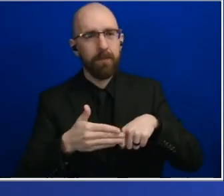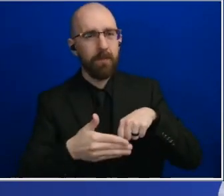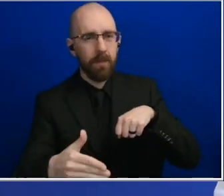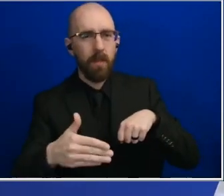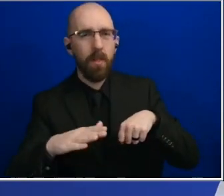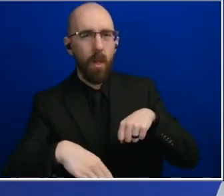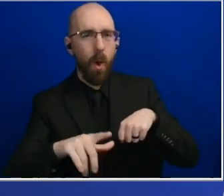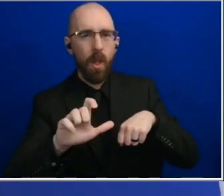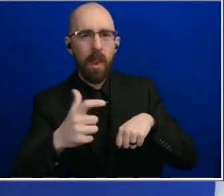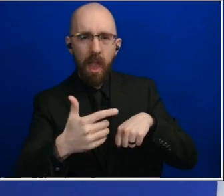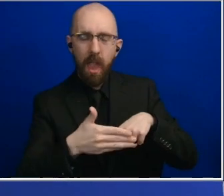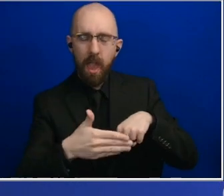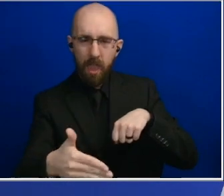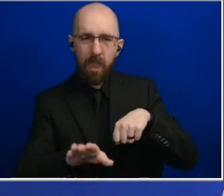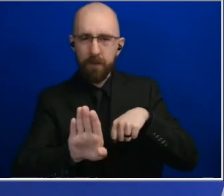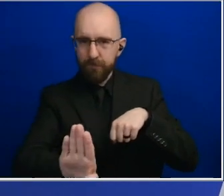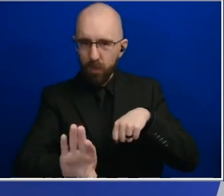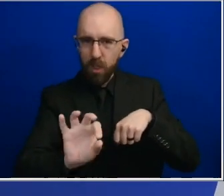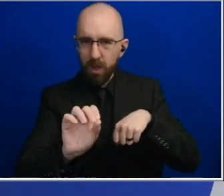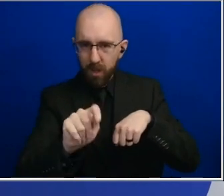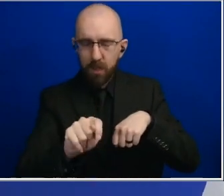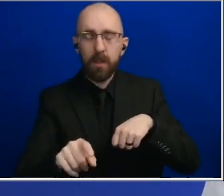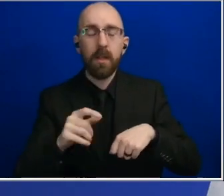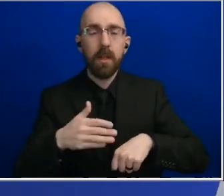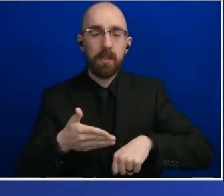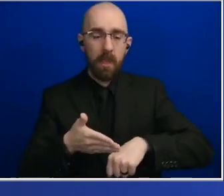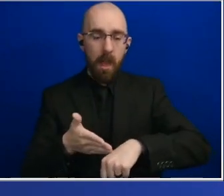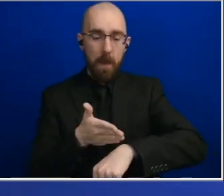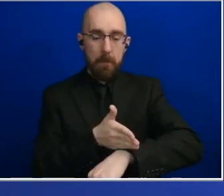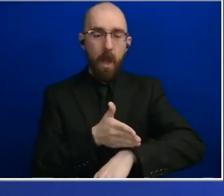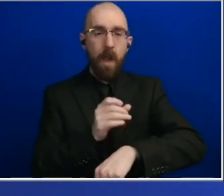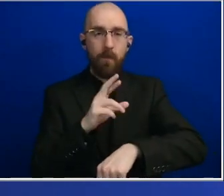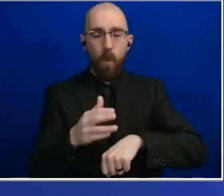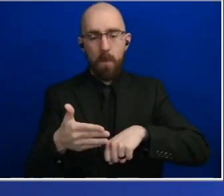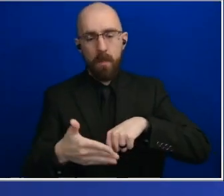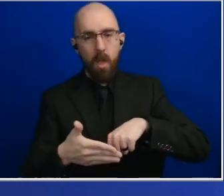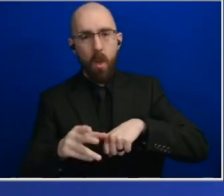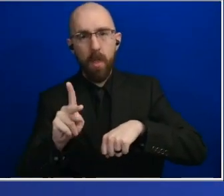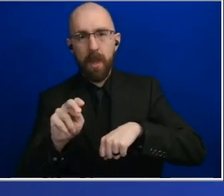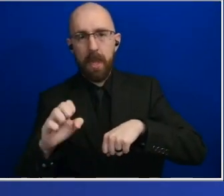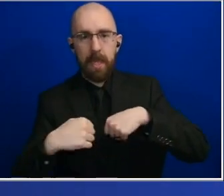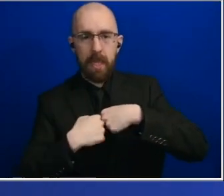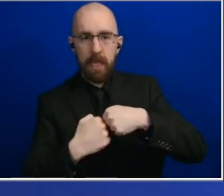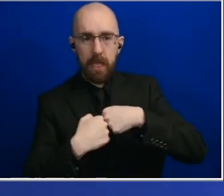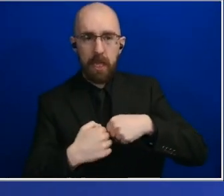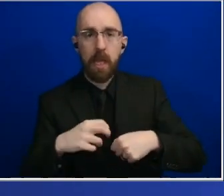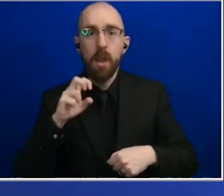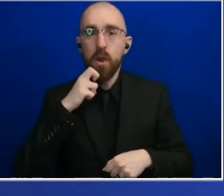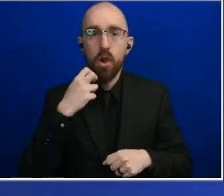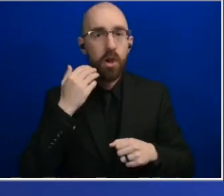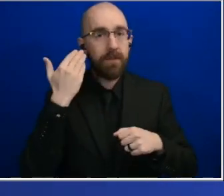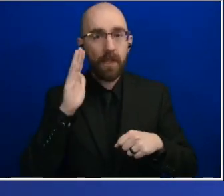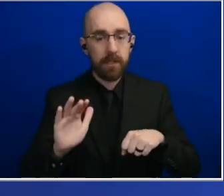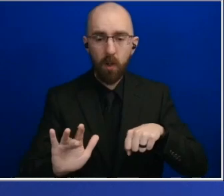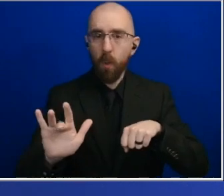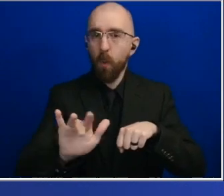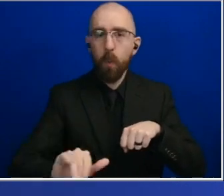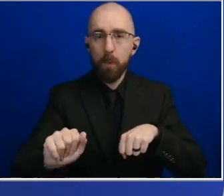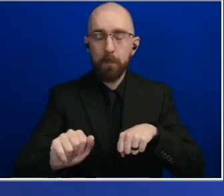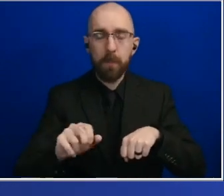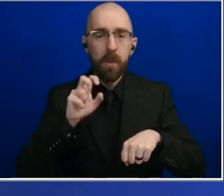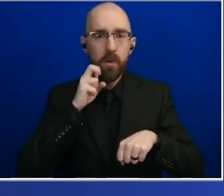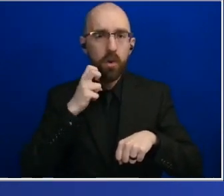is removed above the knee or below the knee. The nerve doesn't know that the foot is no longer there, and so it thinks, okay, it's time